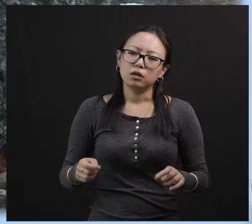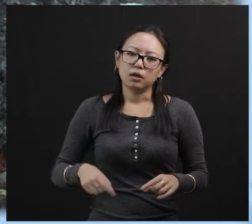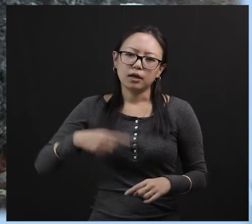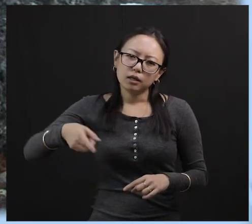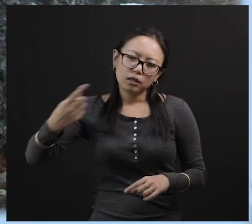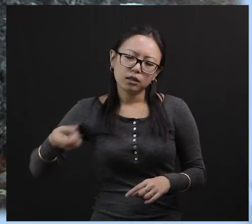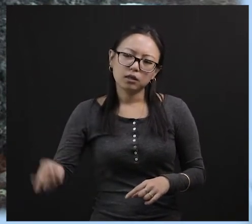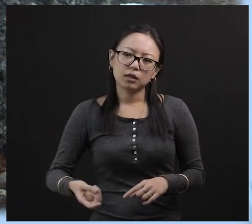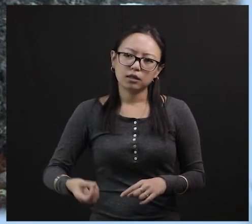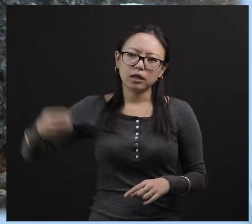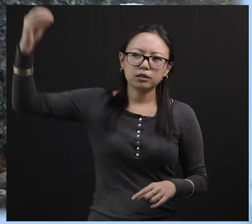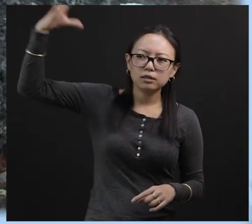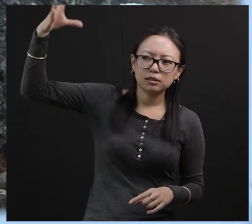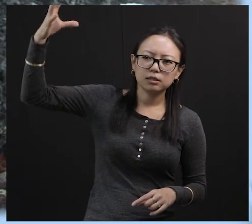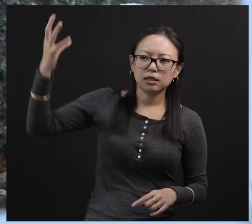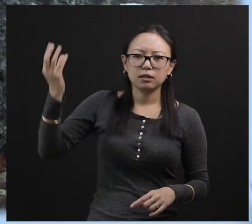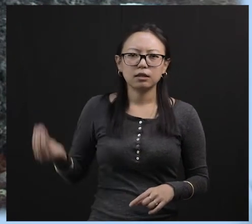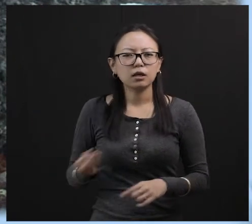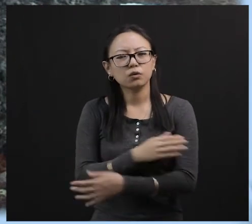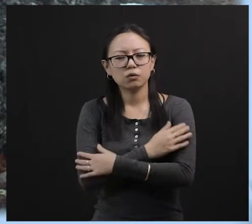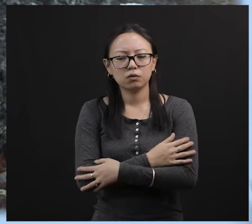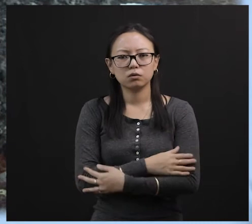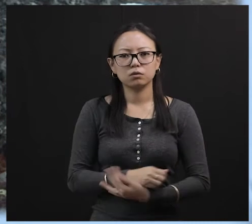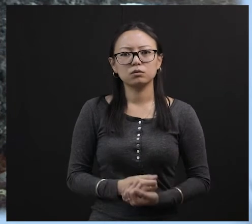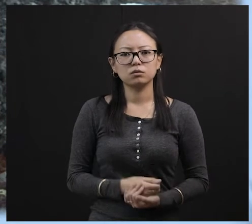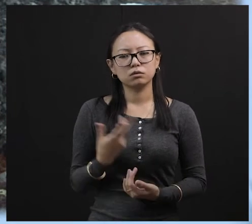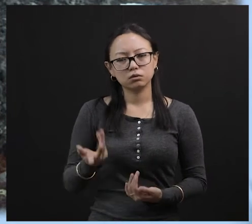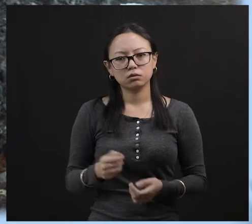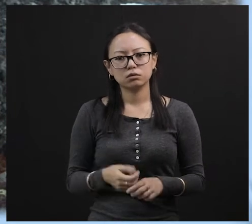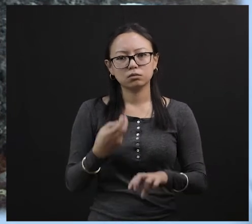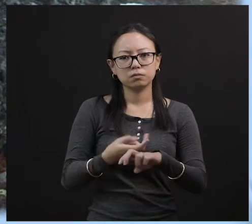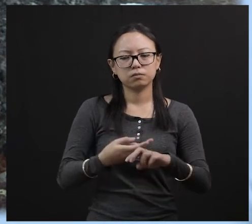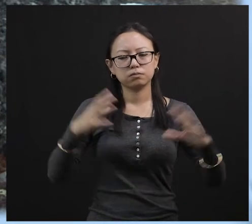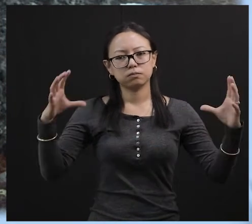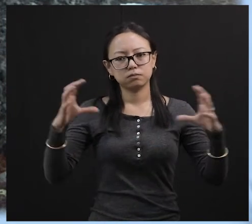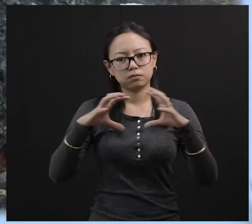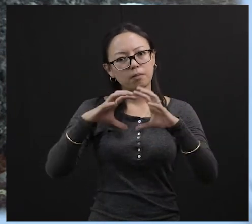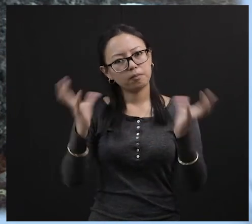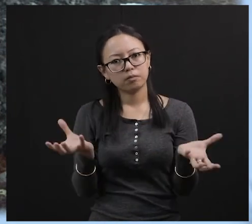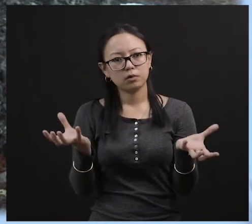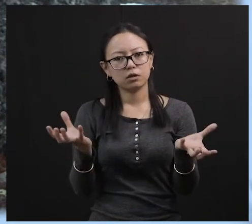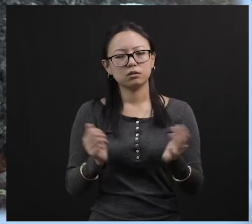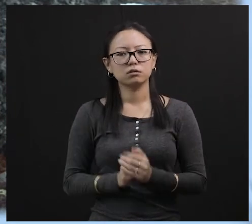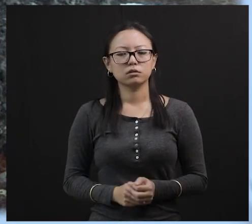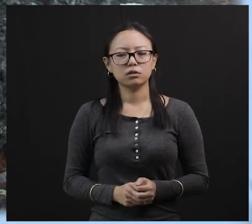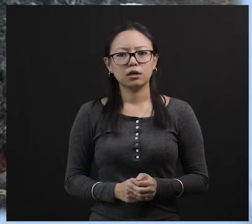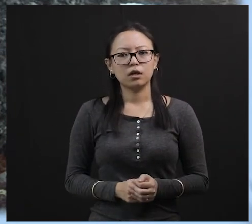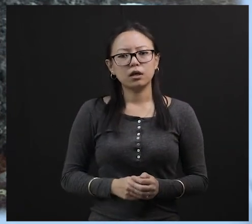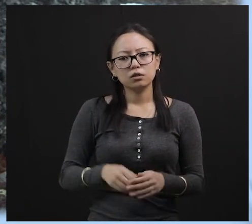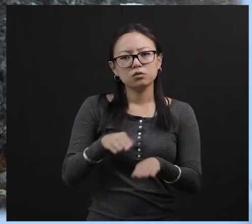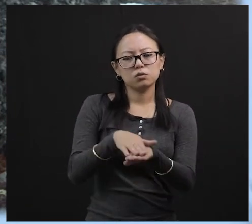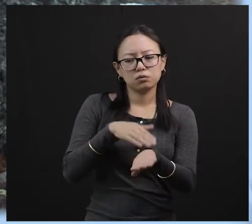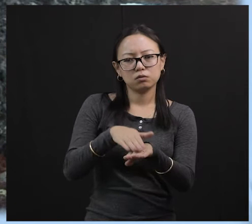Soil. So now you know how soil came to exist from